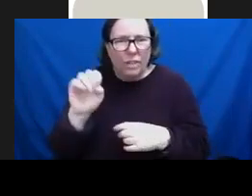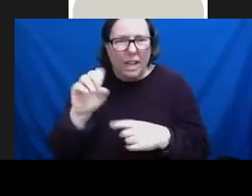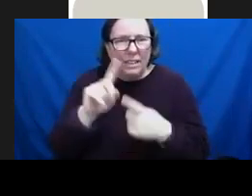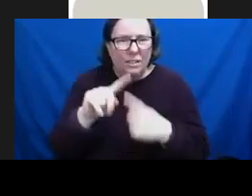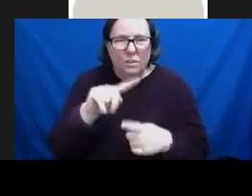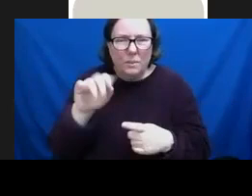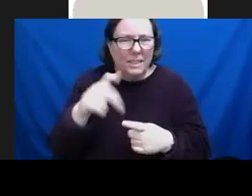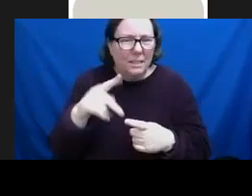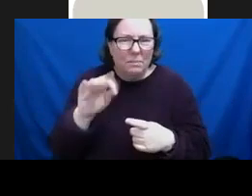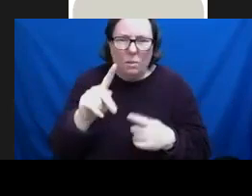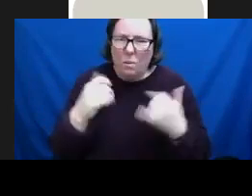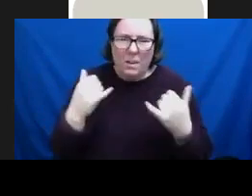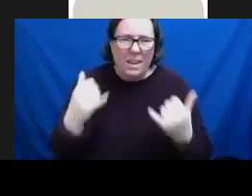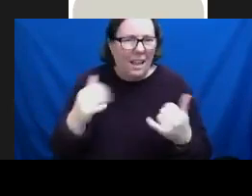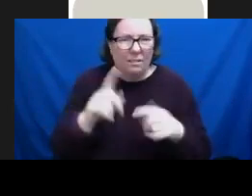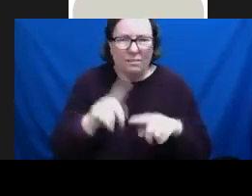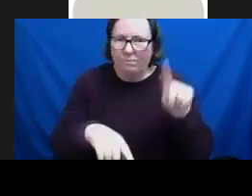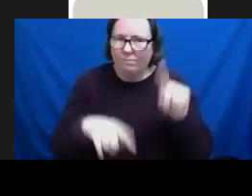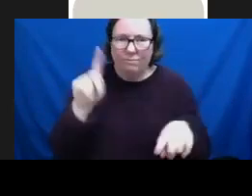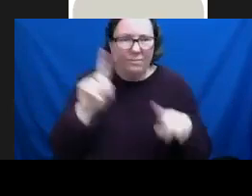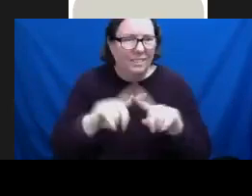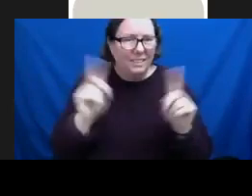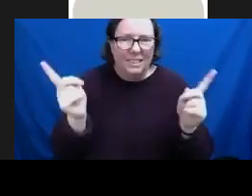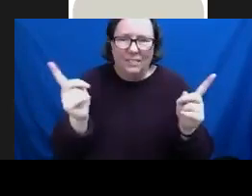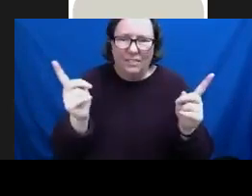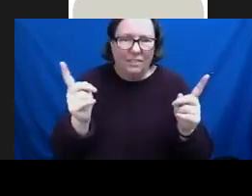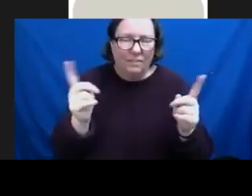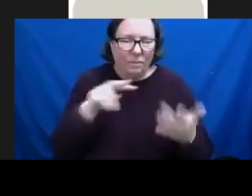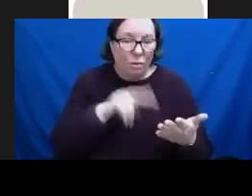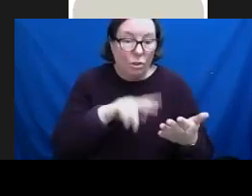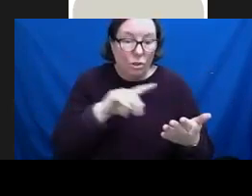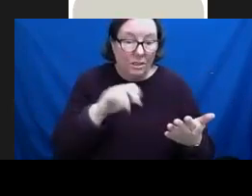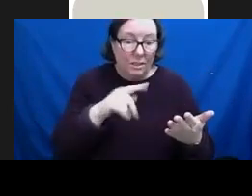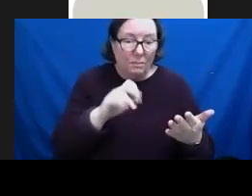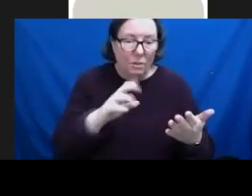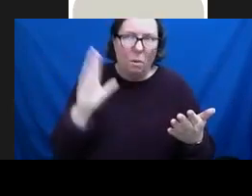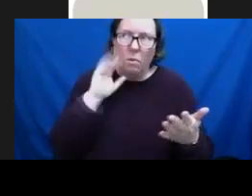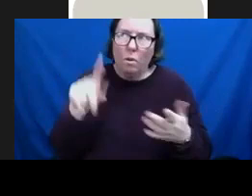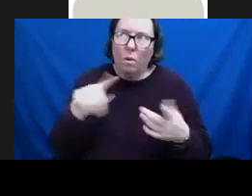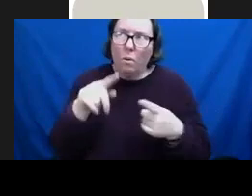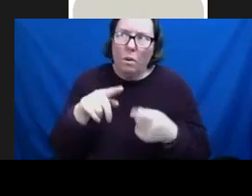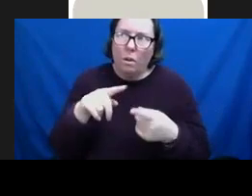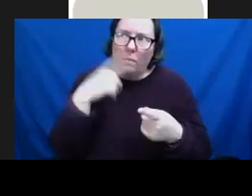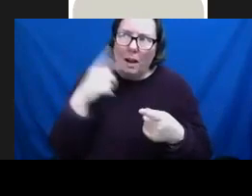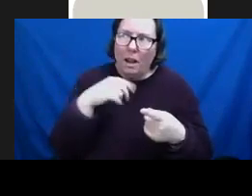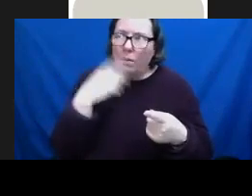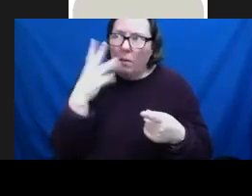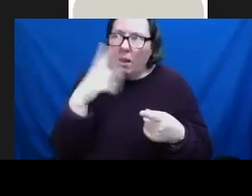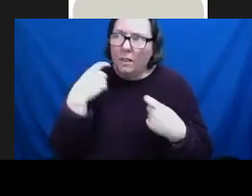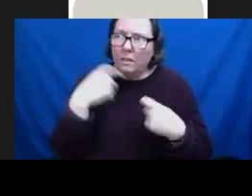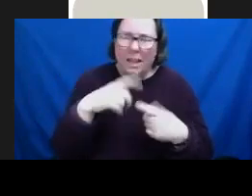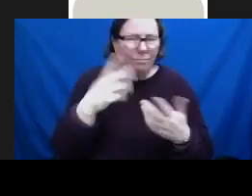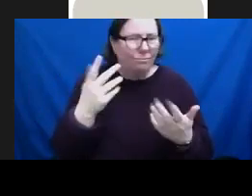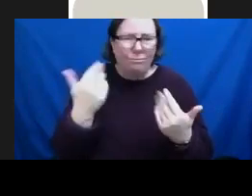code now, nowadays? I think it's very difficult if someone says, yes, my zip code is 02119.